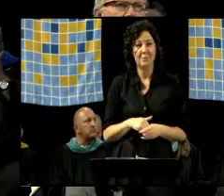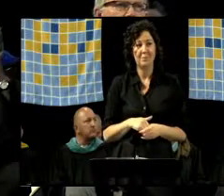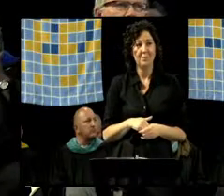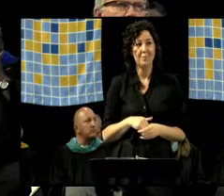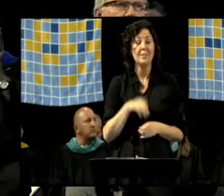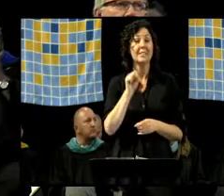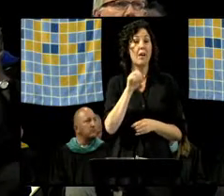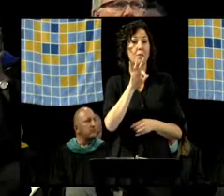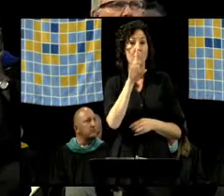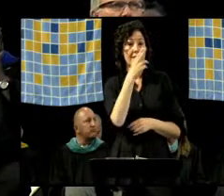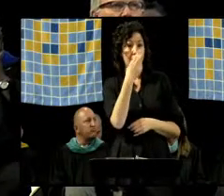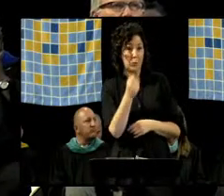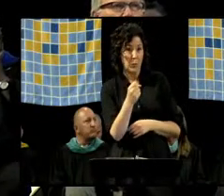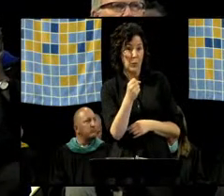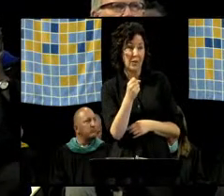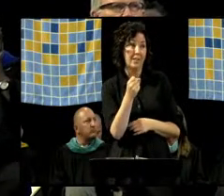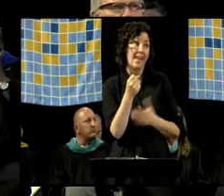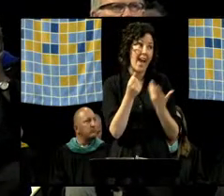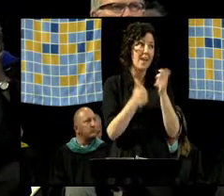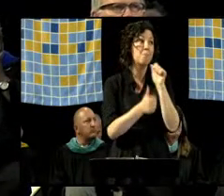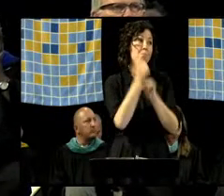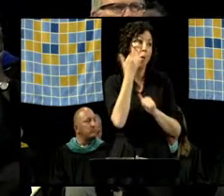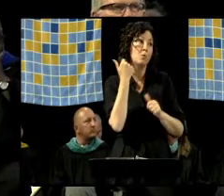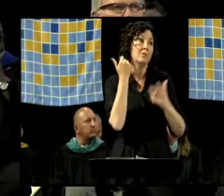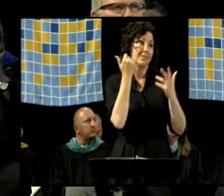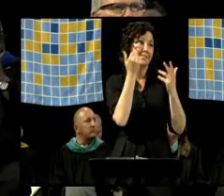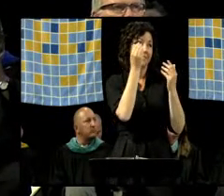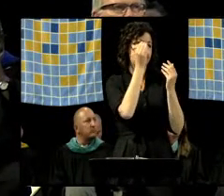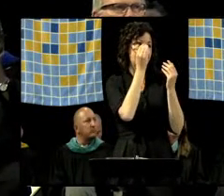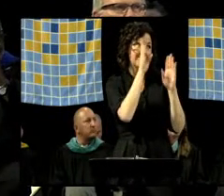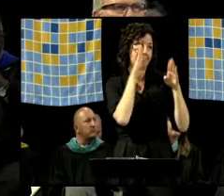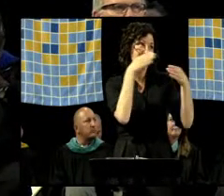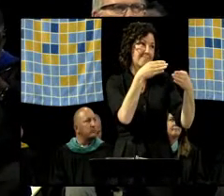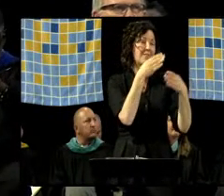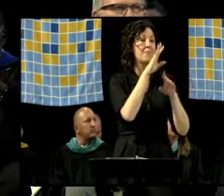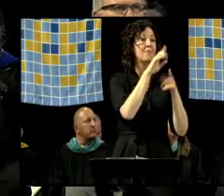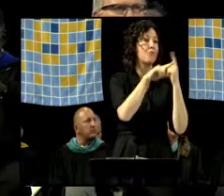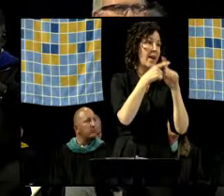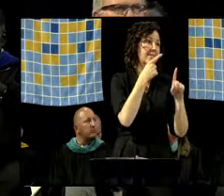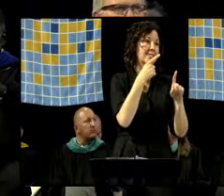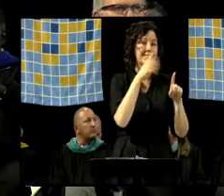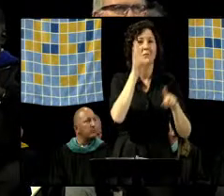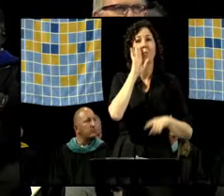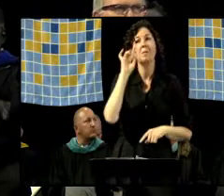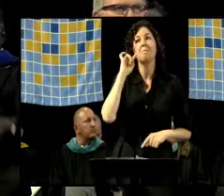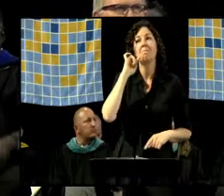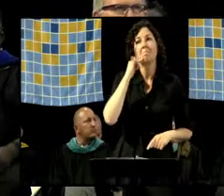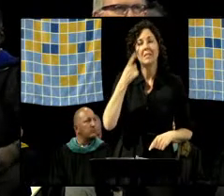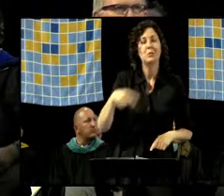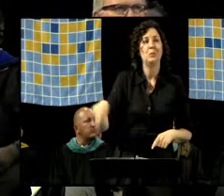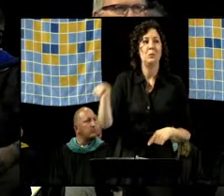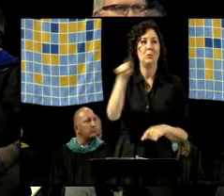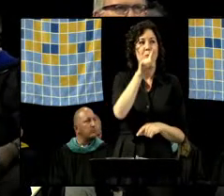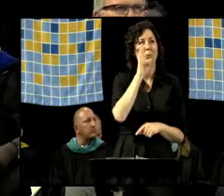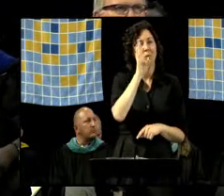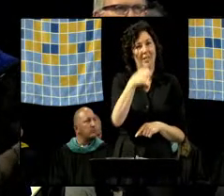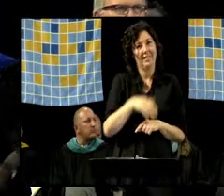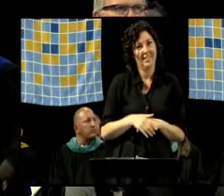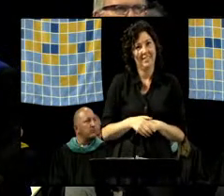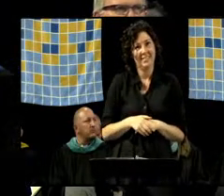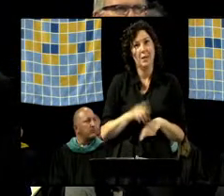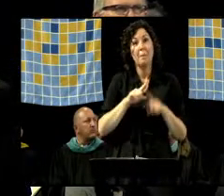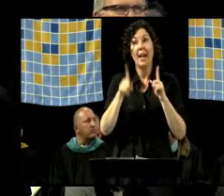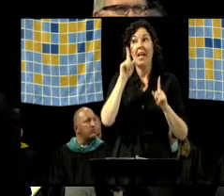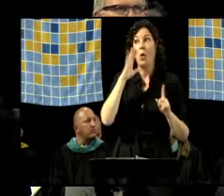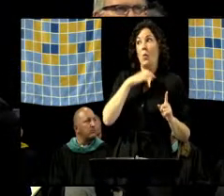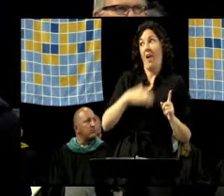South Florence High School, and most of all, friends, you will be missed. But I know we're getting